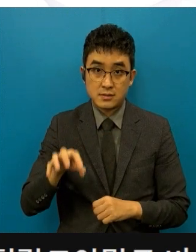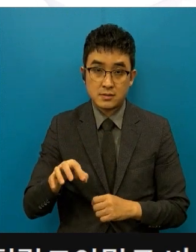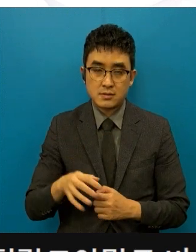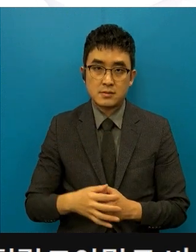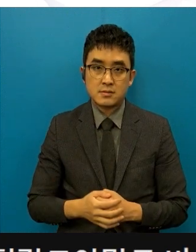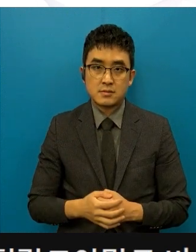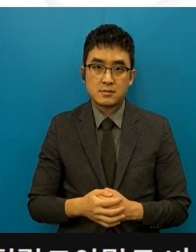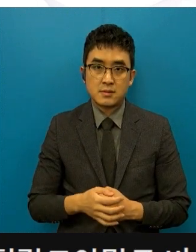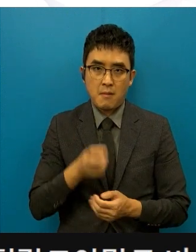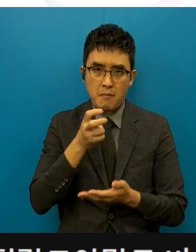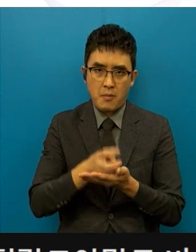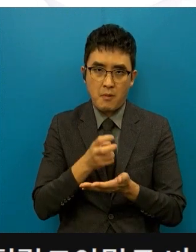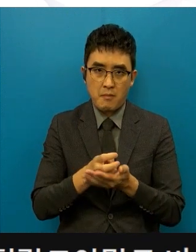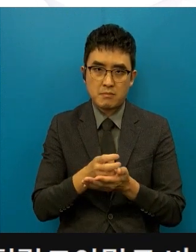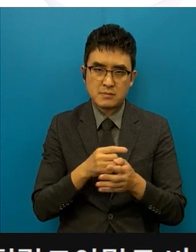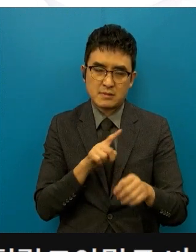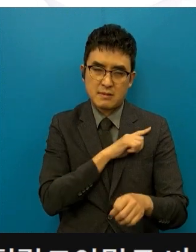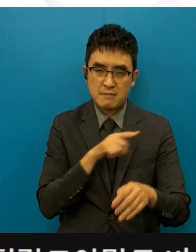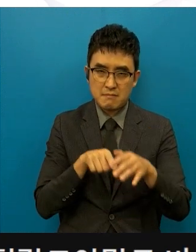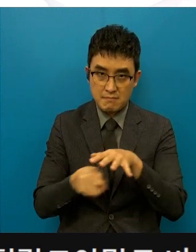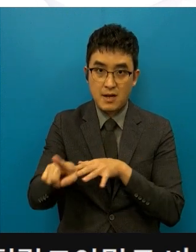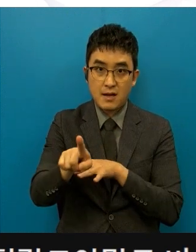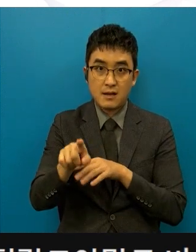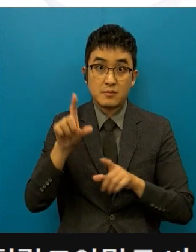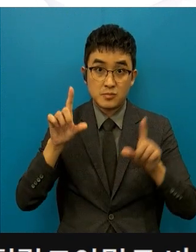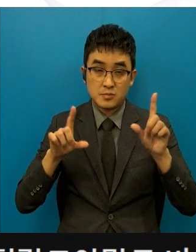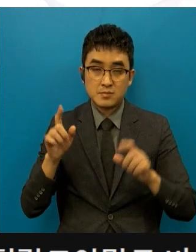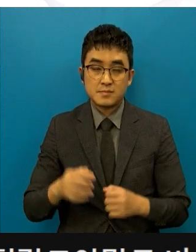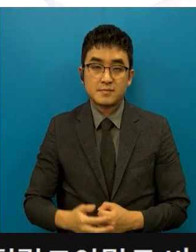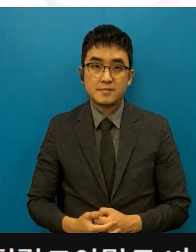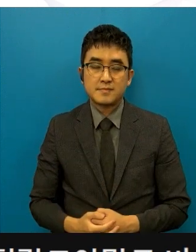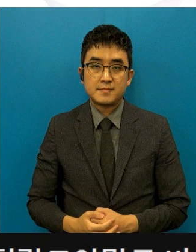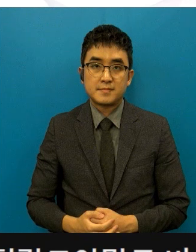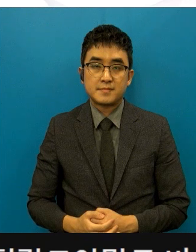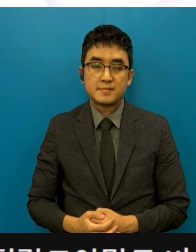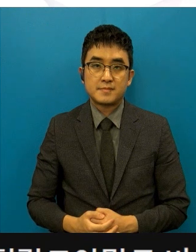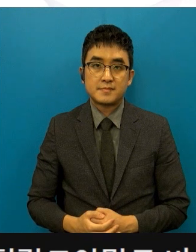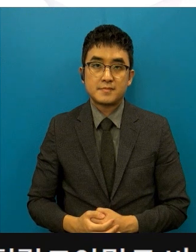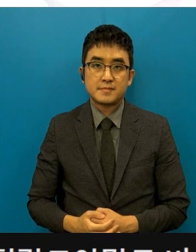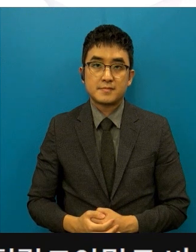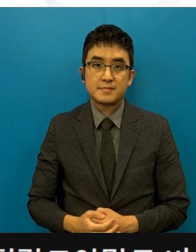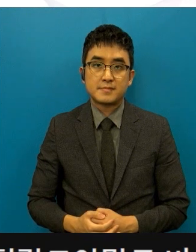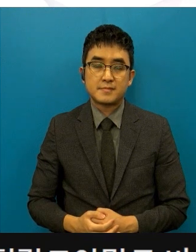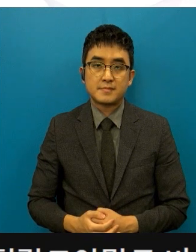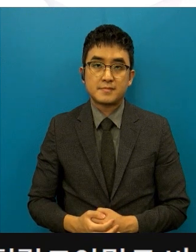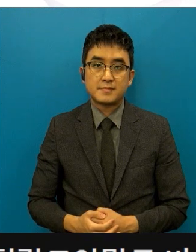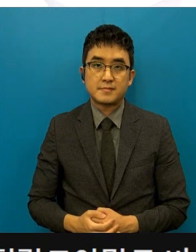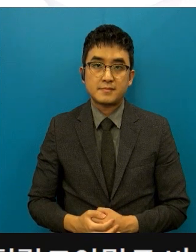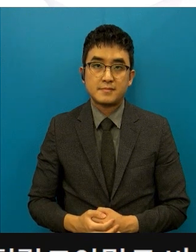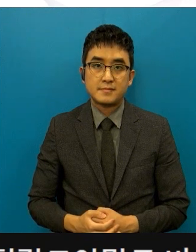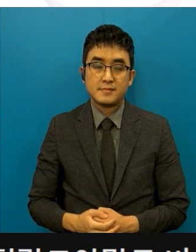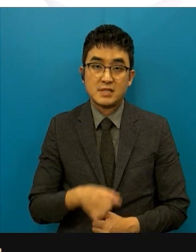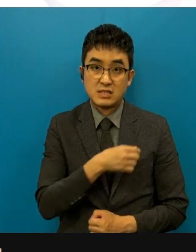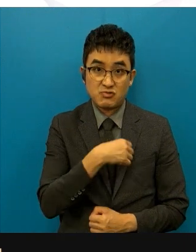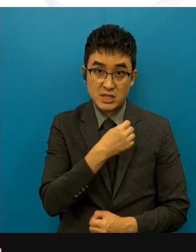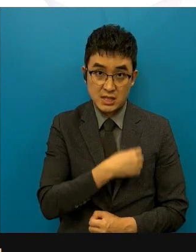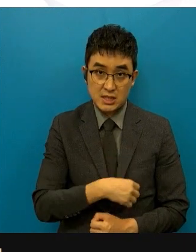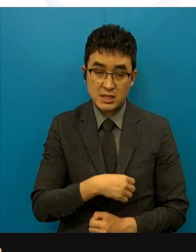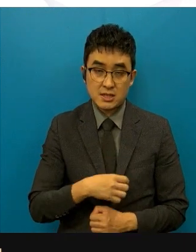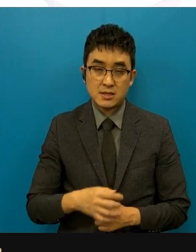both states is in Switzerland, it's the patient has to have decision-making